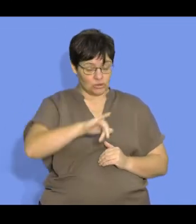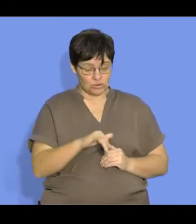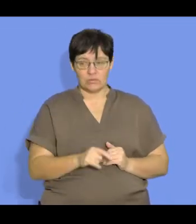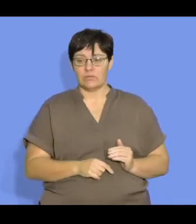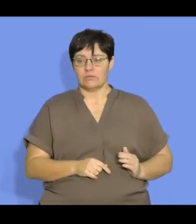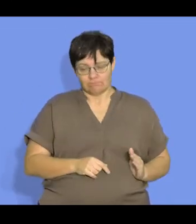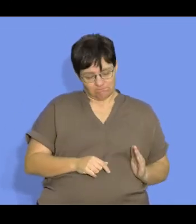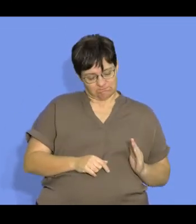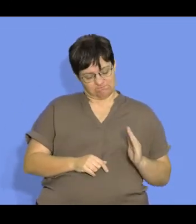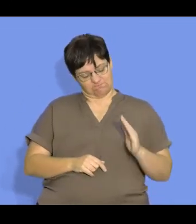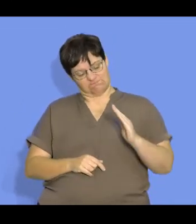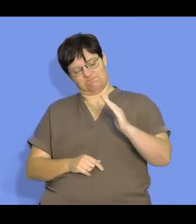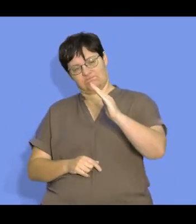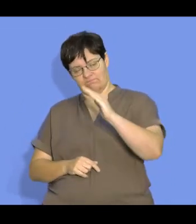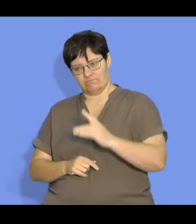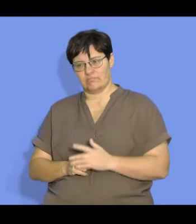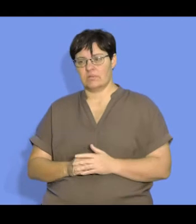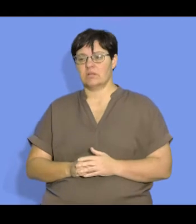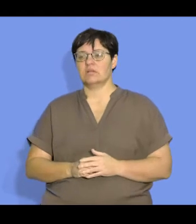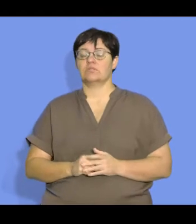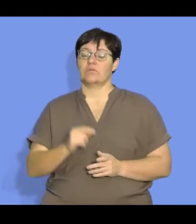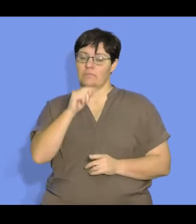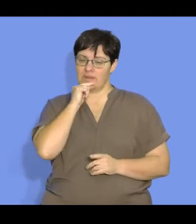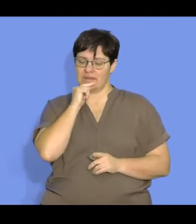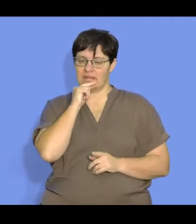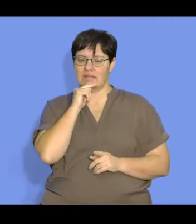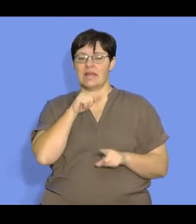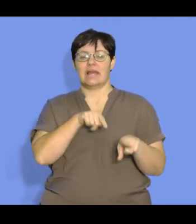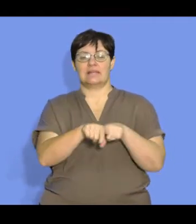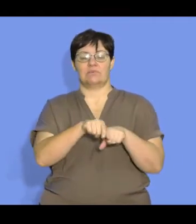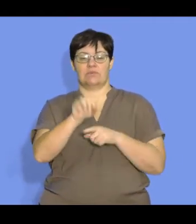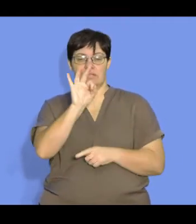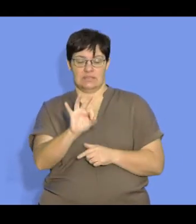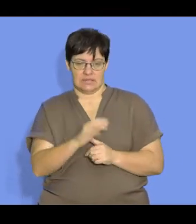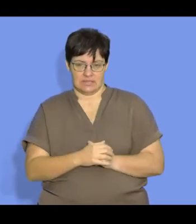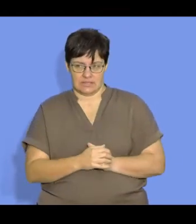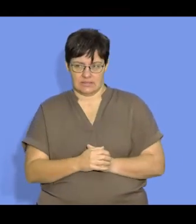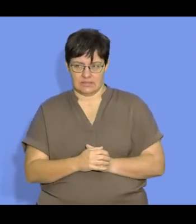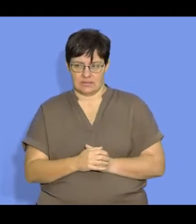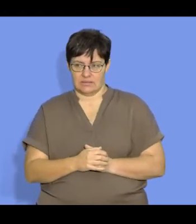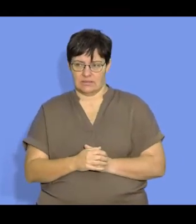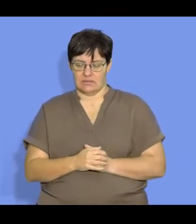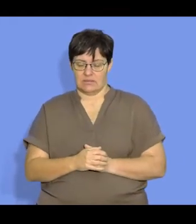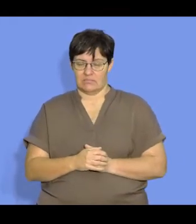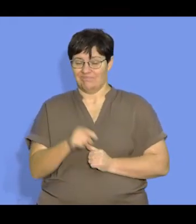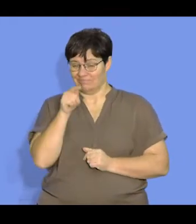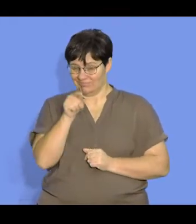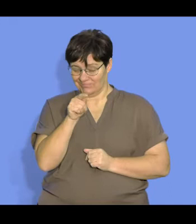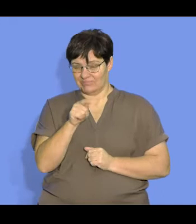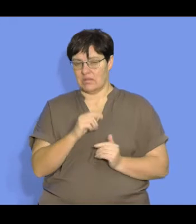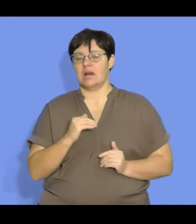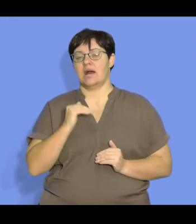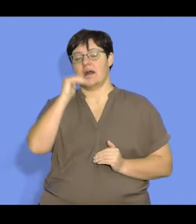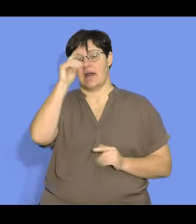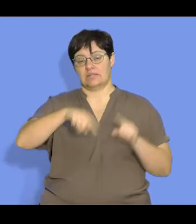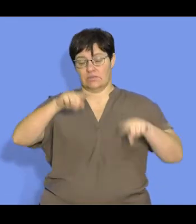is the one with the more steeper start to it. So I would say experiment 3 is the one